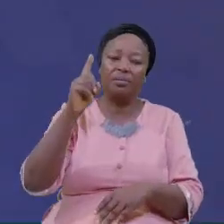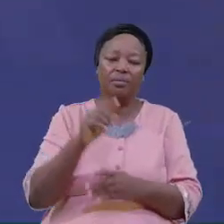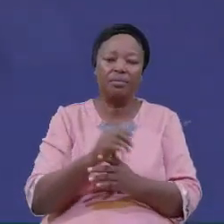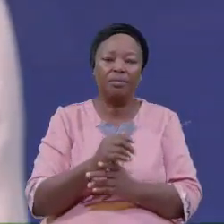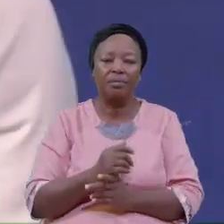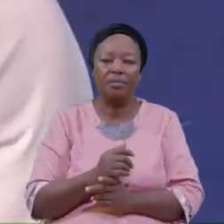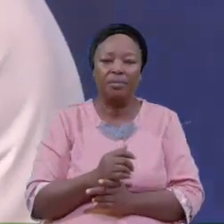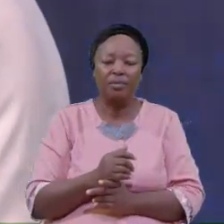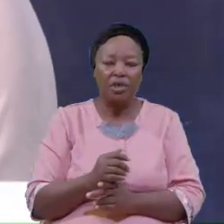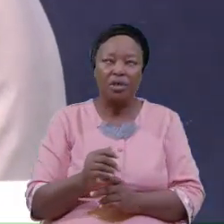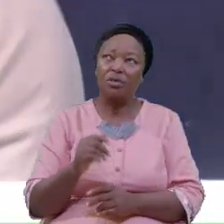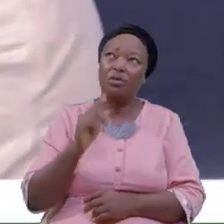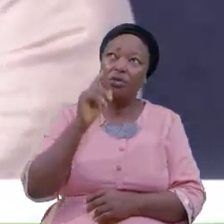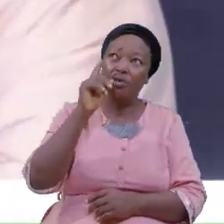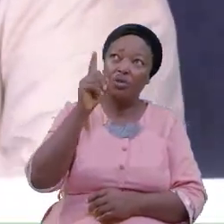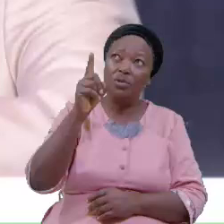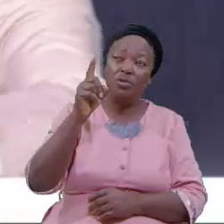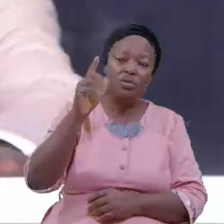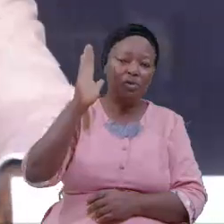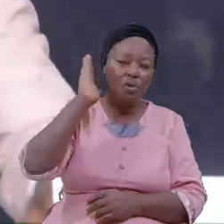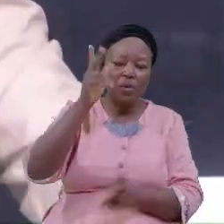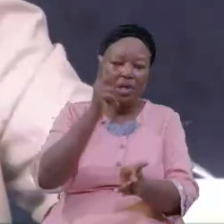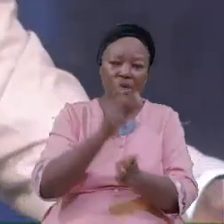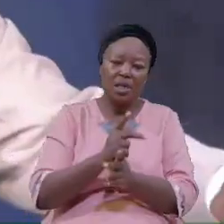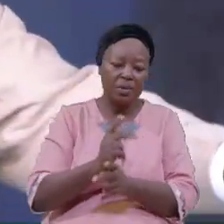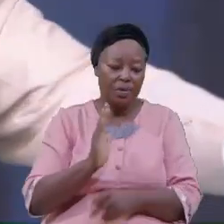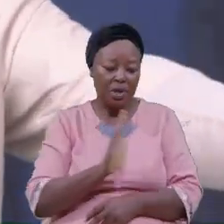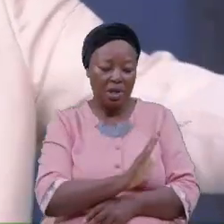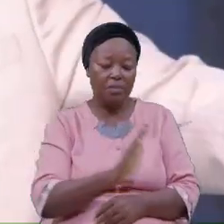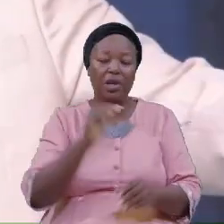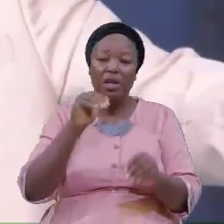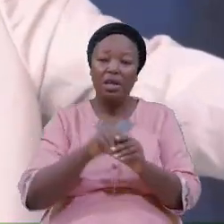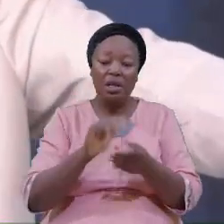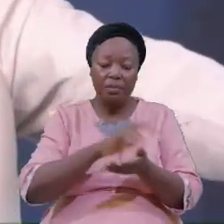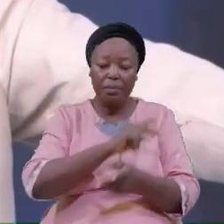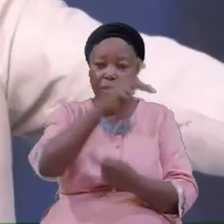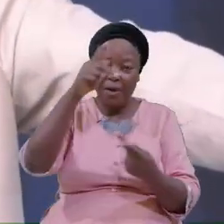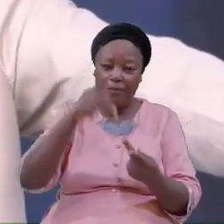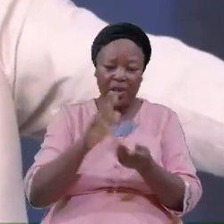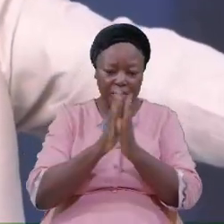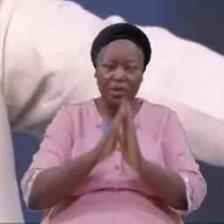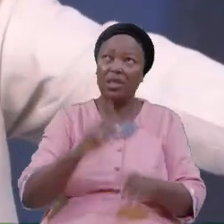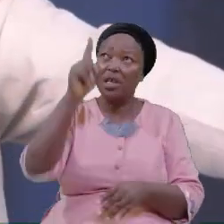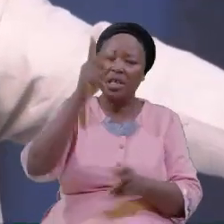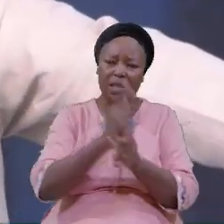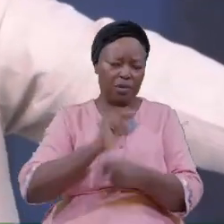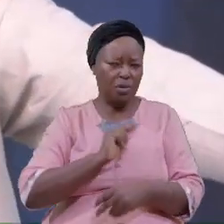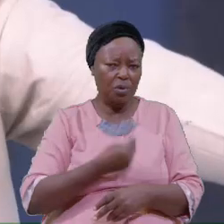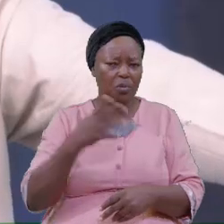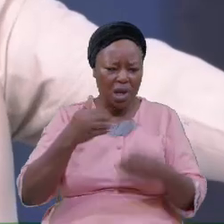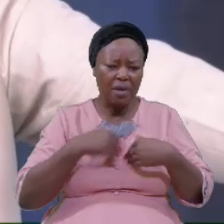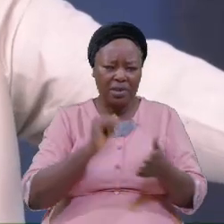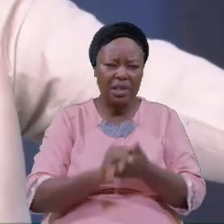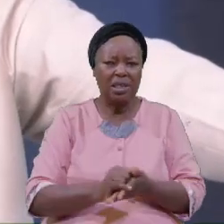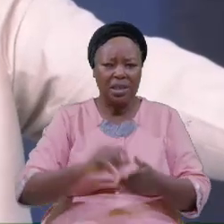thou will keep him in perfect peace. He keeps us. We have that initial peace.